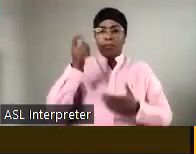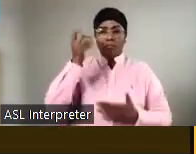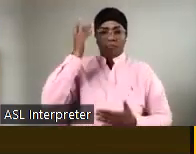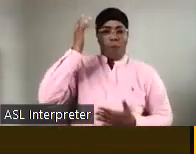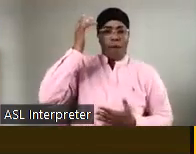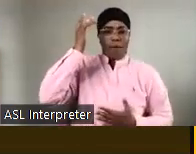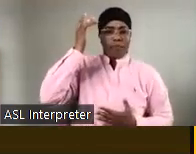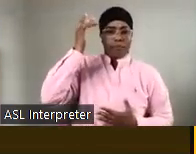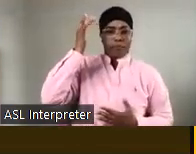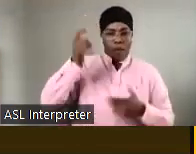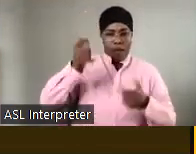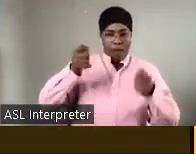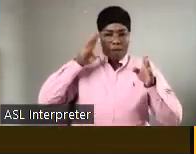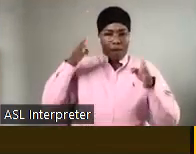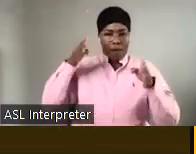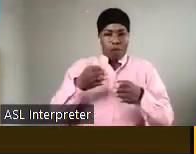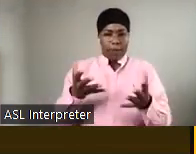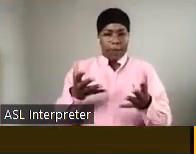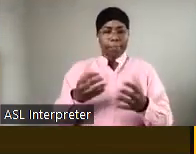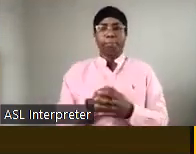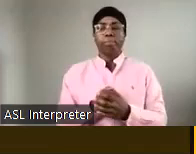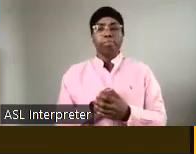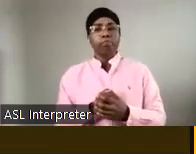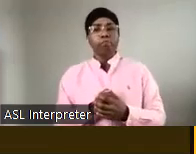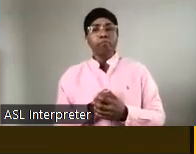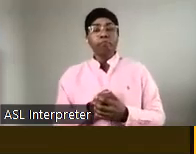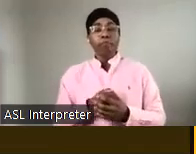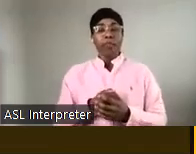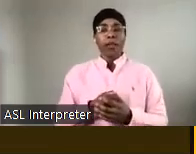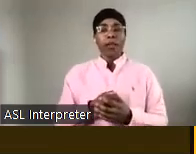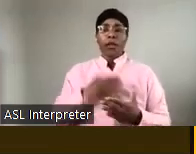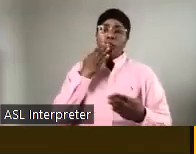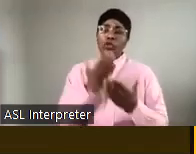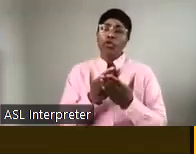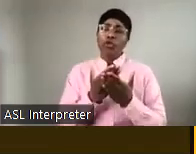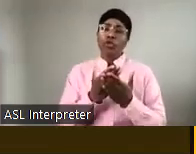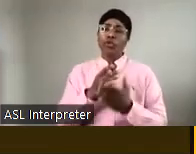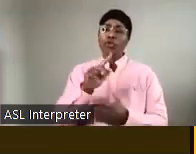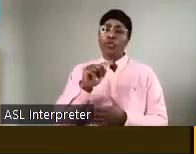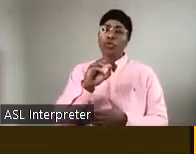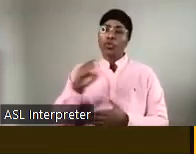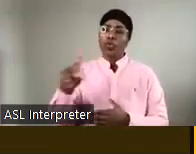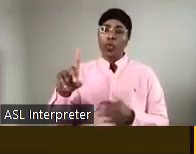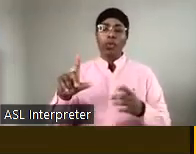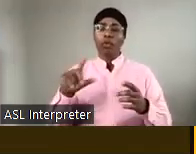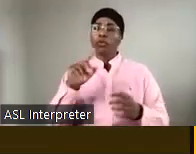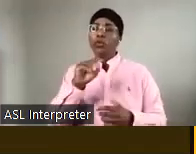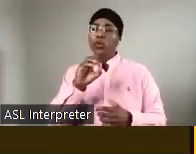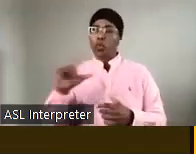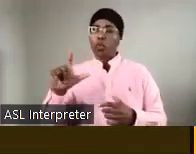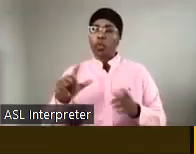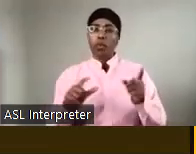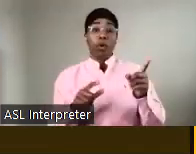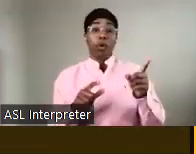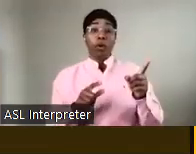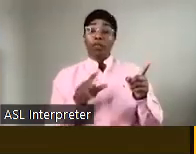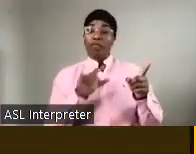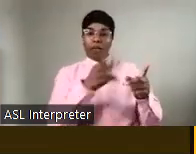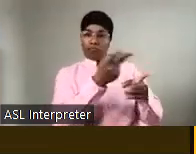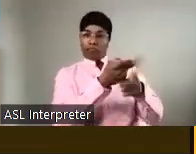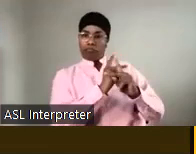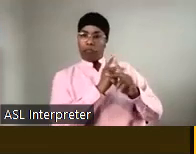tool for a lot of different reasons. This stuff is taken directly from the DOI applications